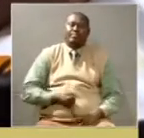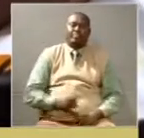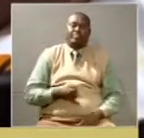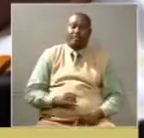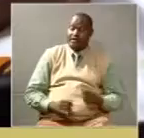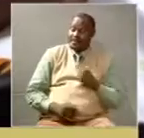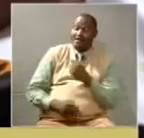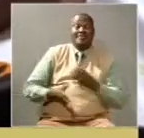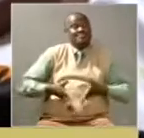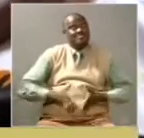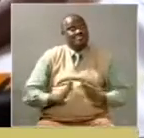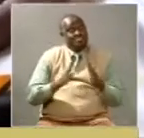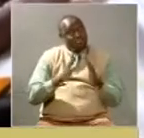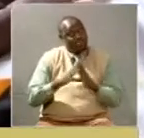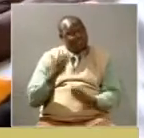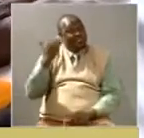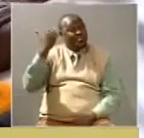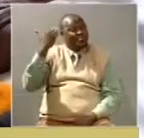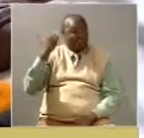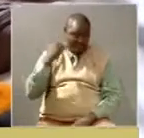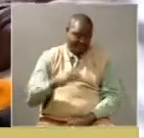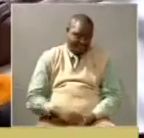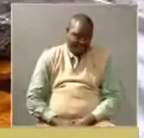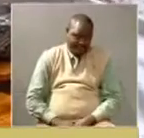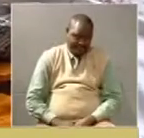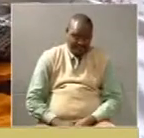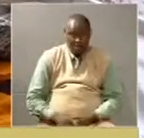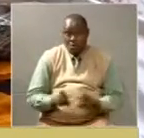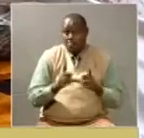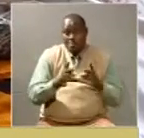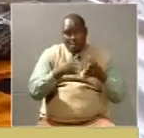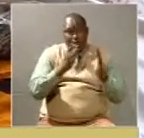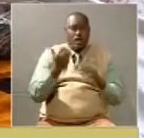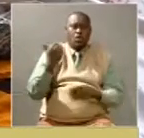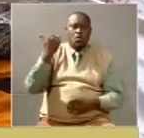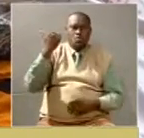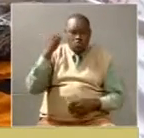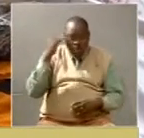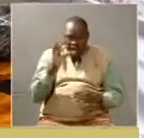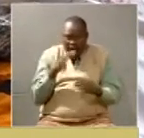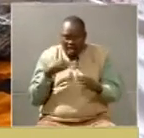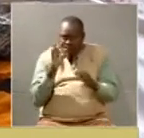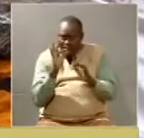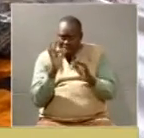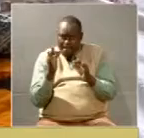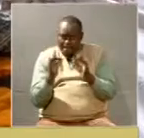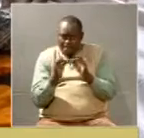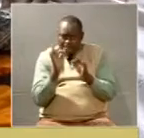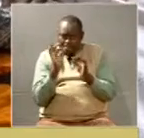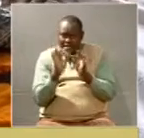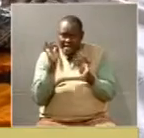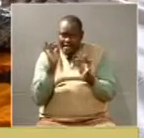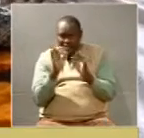home. Now, those people, for them, they just ruptured the membranes using a safety pin.